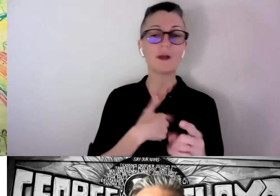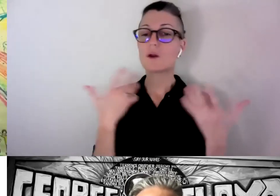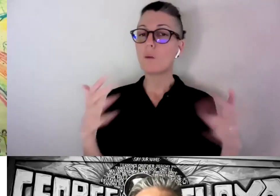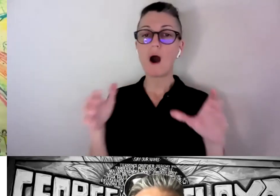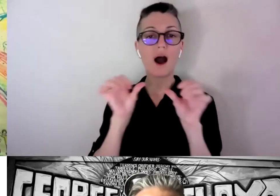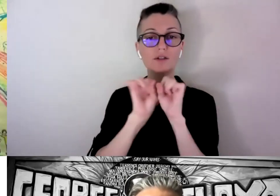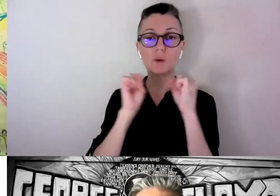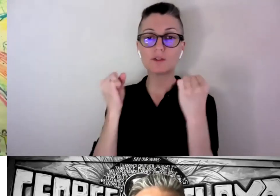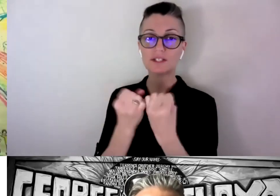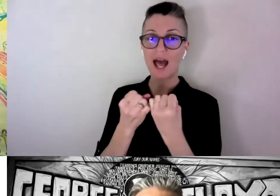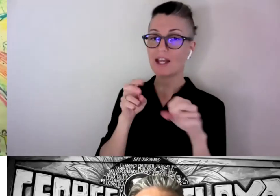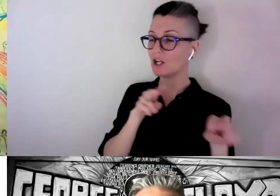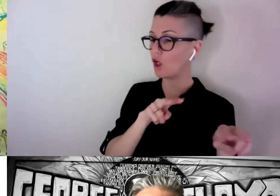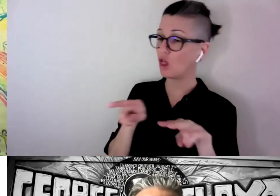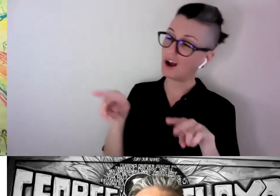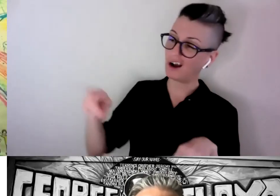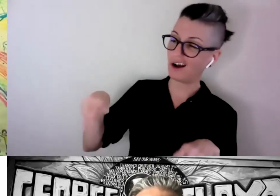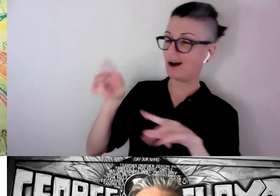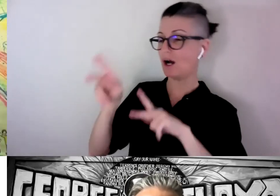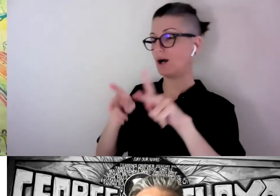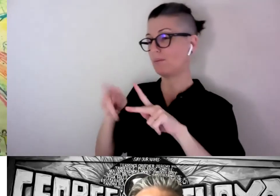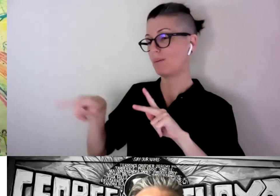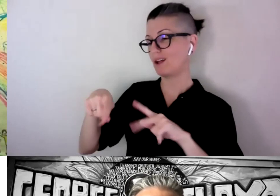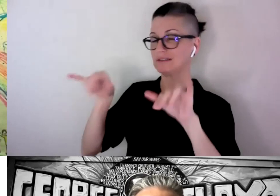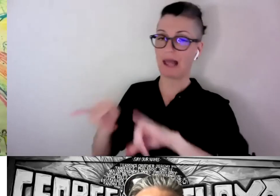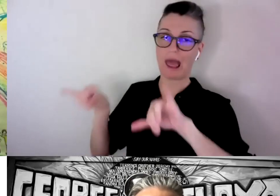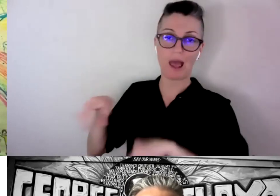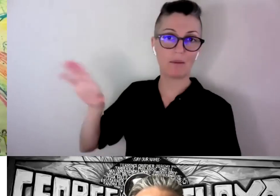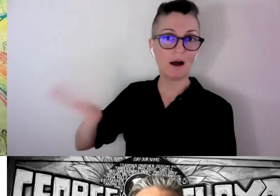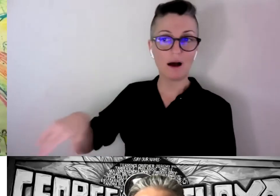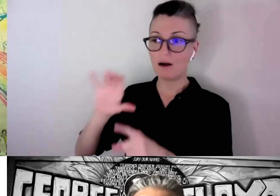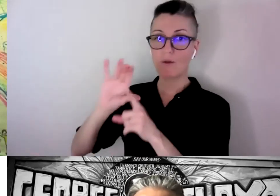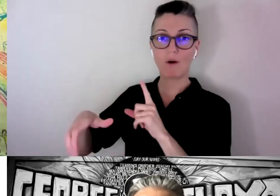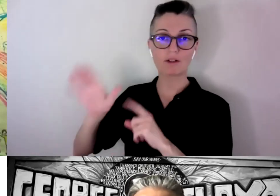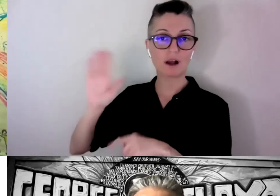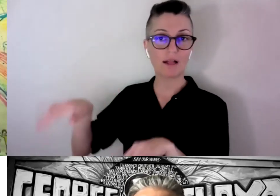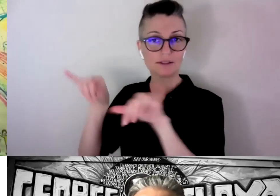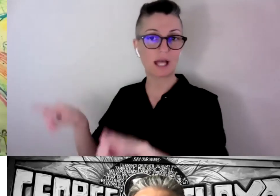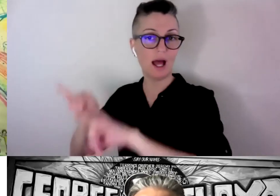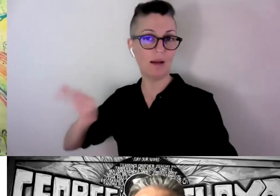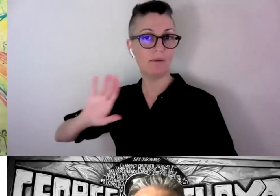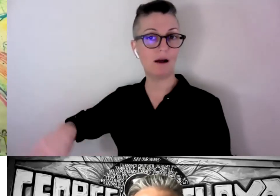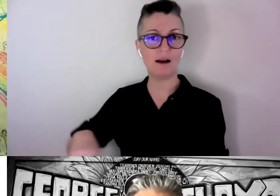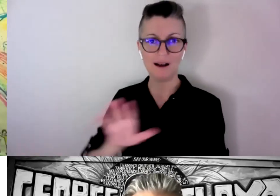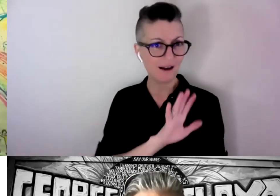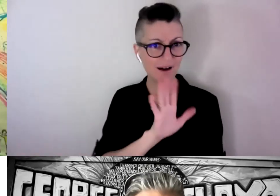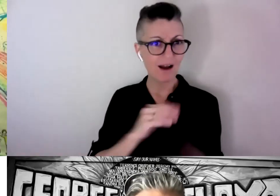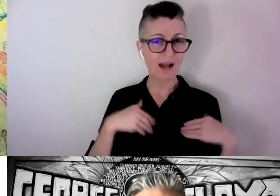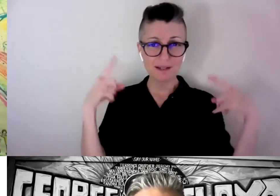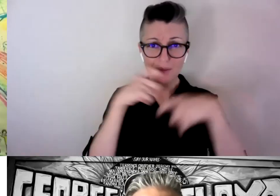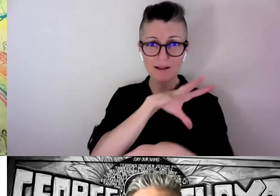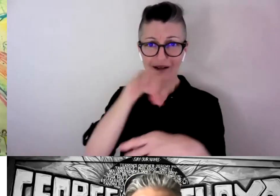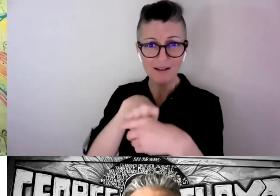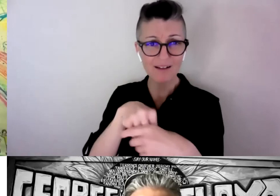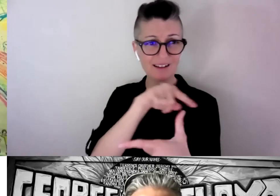one-dimensional people. You know what I mean? And I think, you know, getting to that reality and to that truth, you know, and